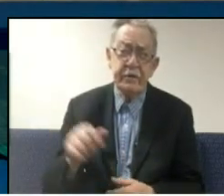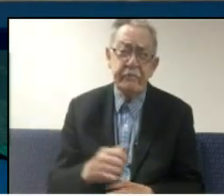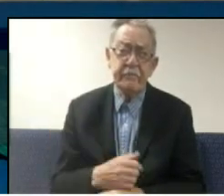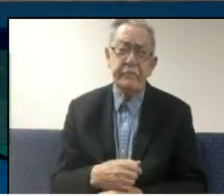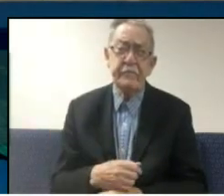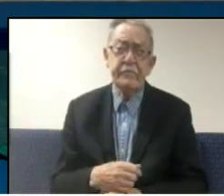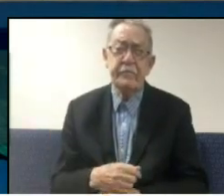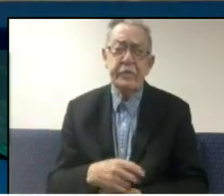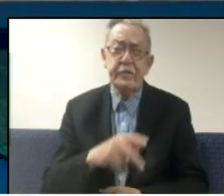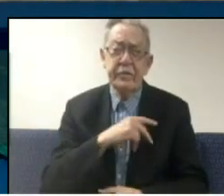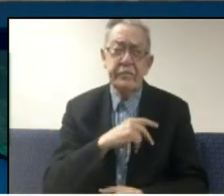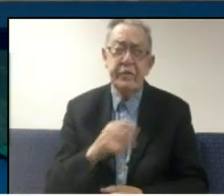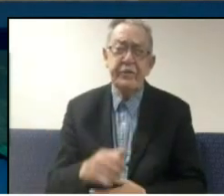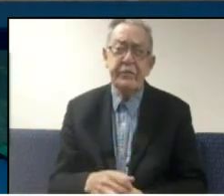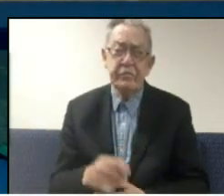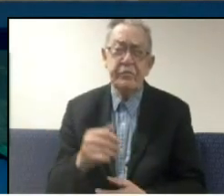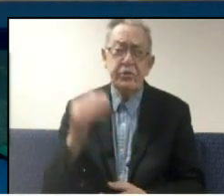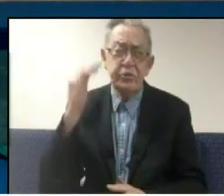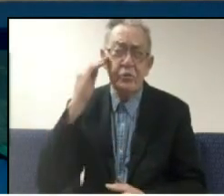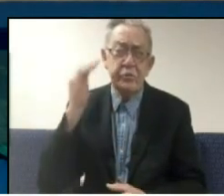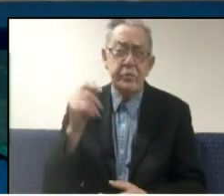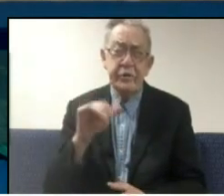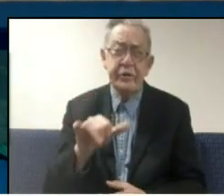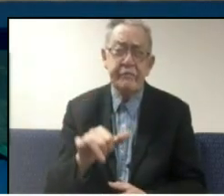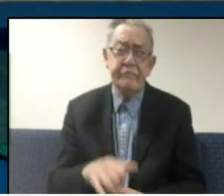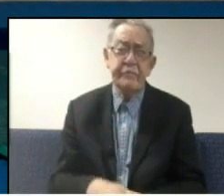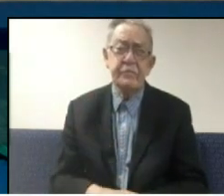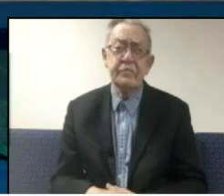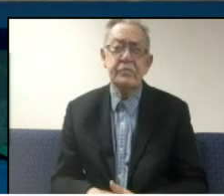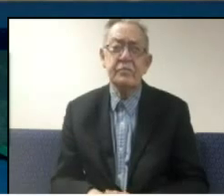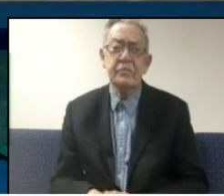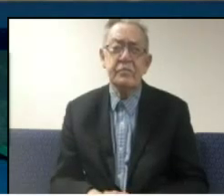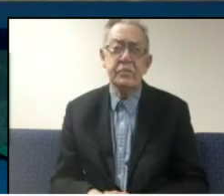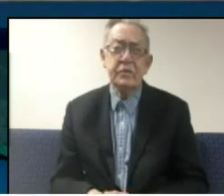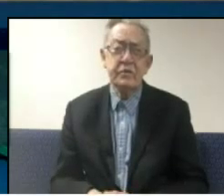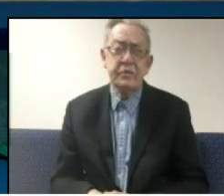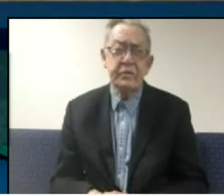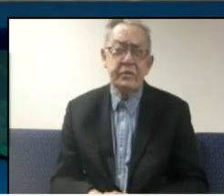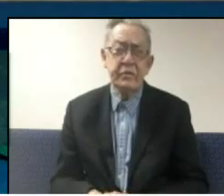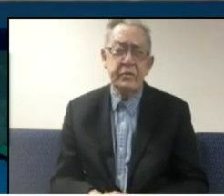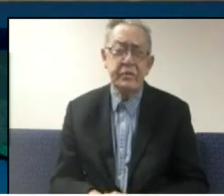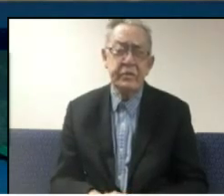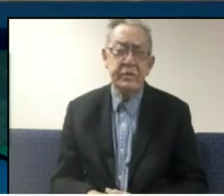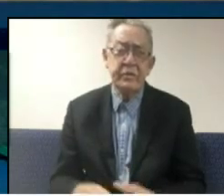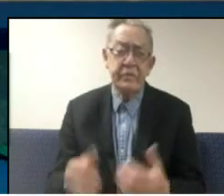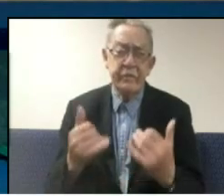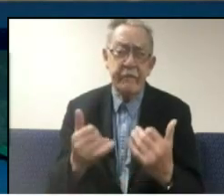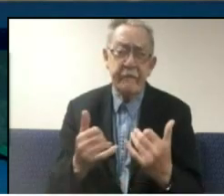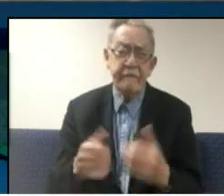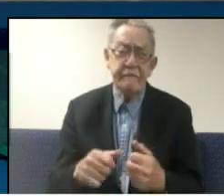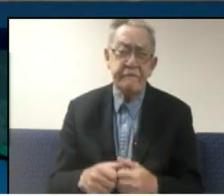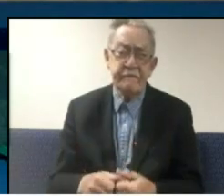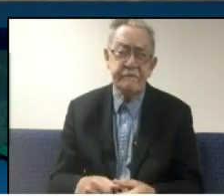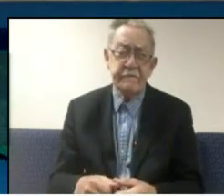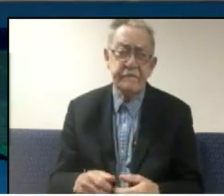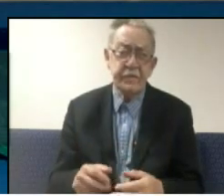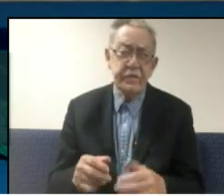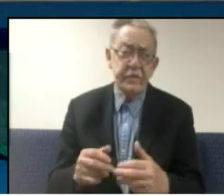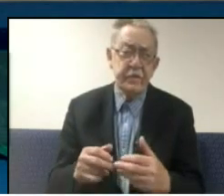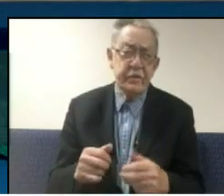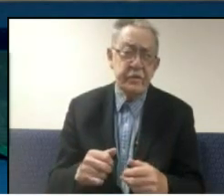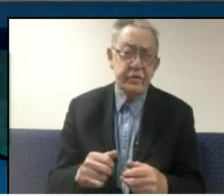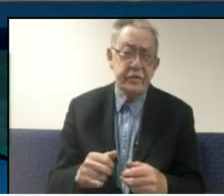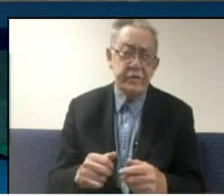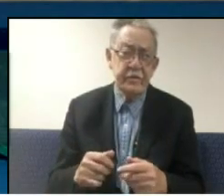that direction. What's he saying here? Well, to bring this to today, because this is more than just a nostalgic look